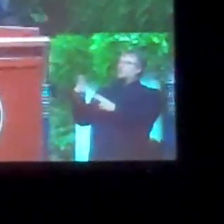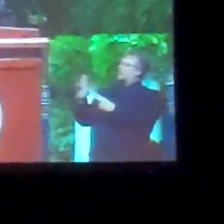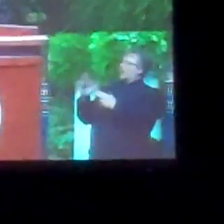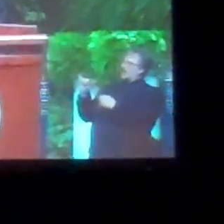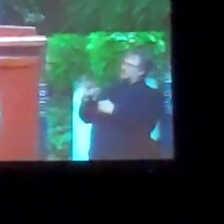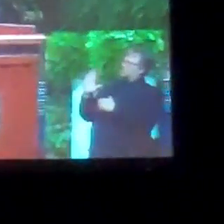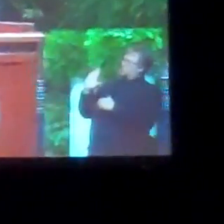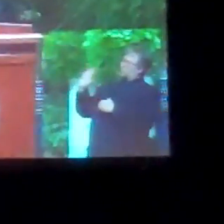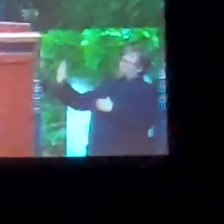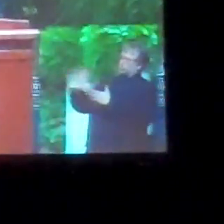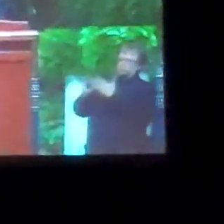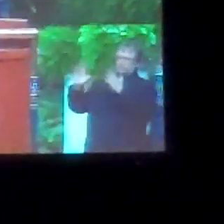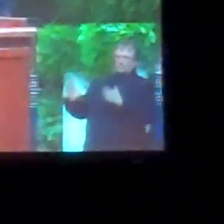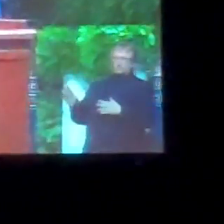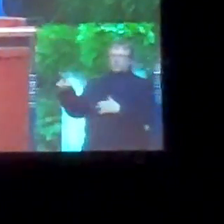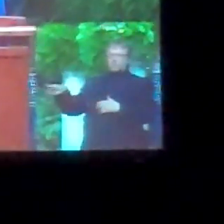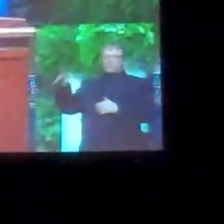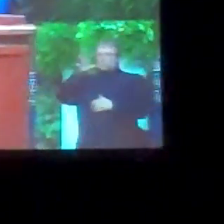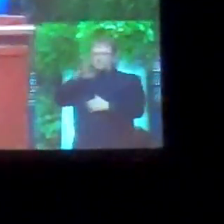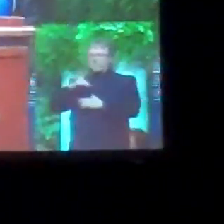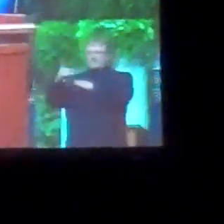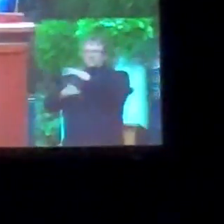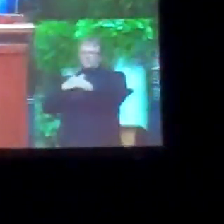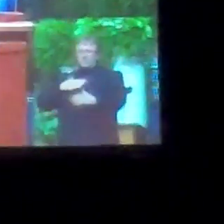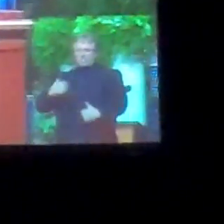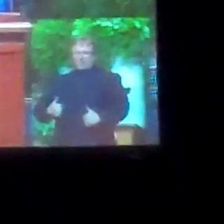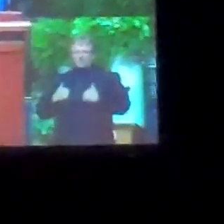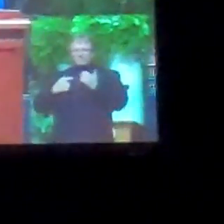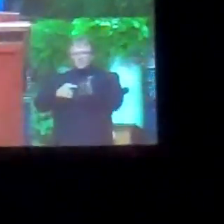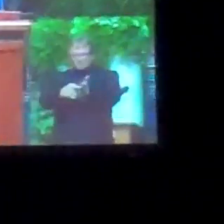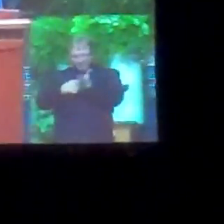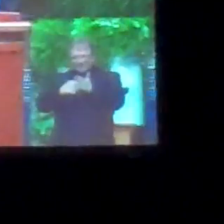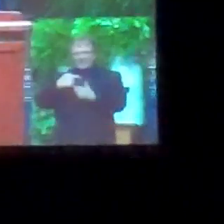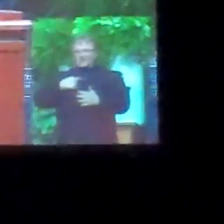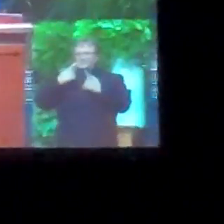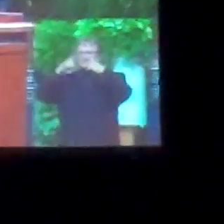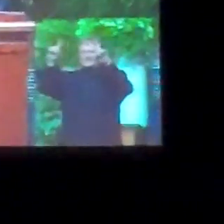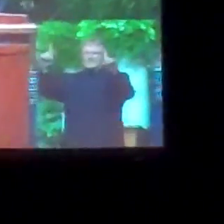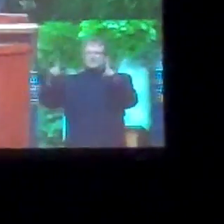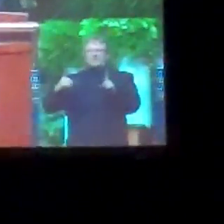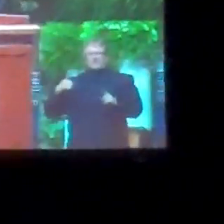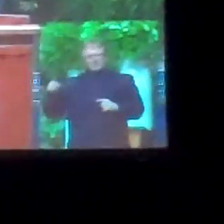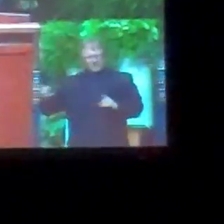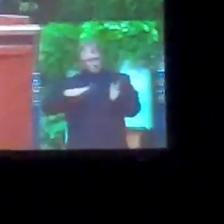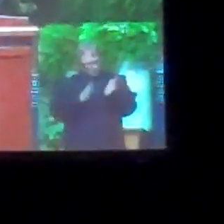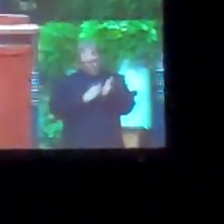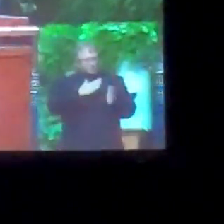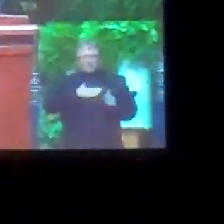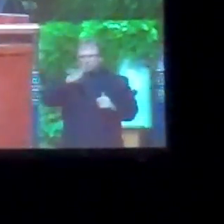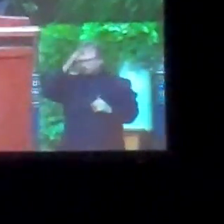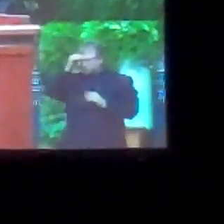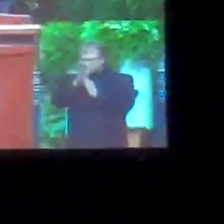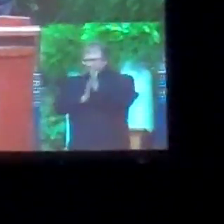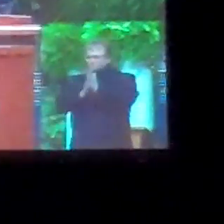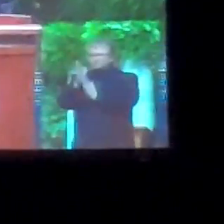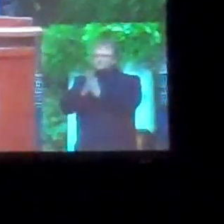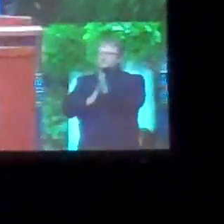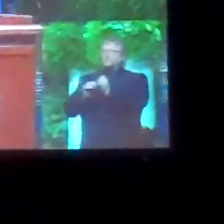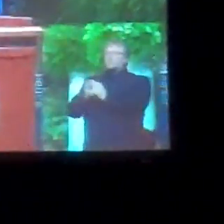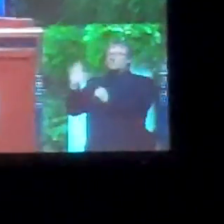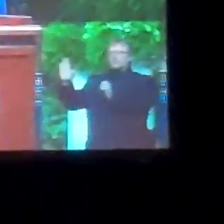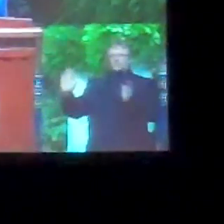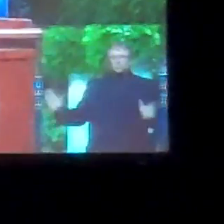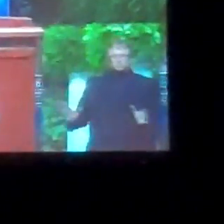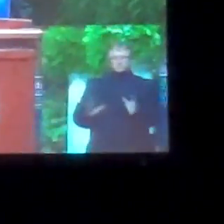you. These women came into my life and they demanded my success. And they applauded my determination. And with their encouragement,